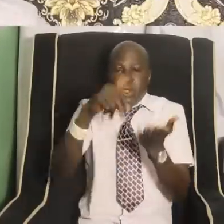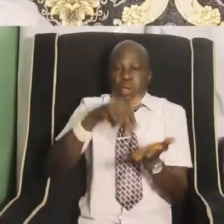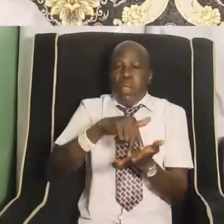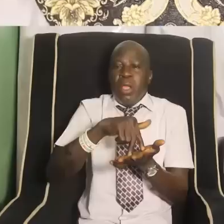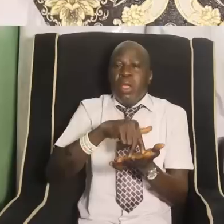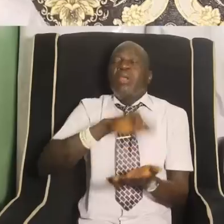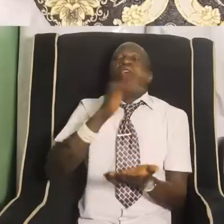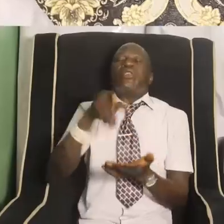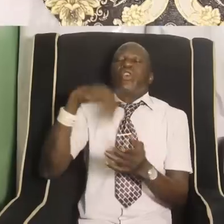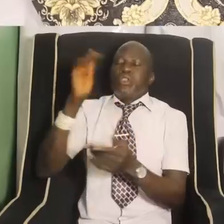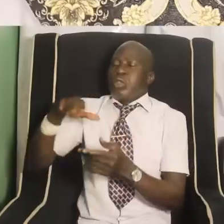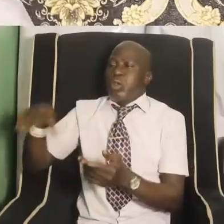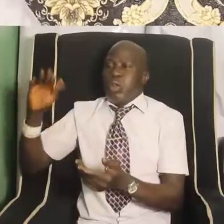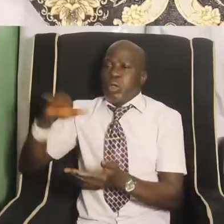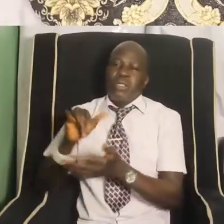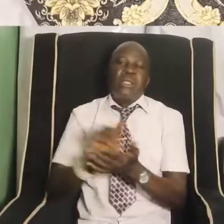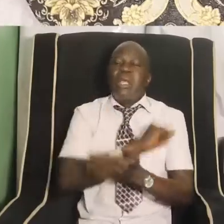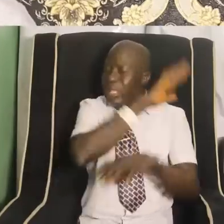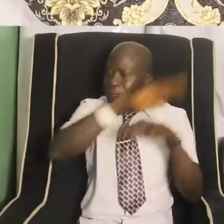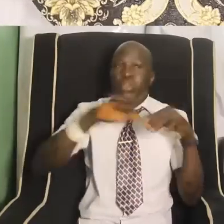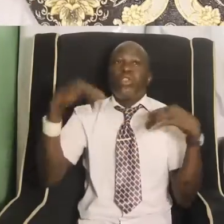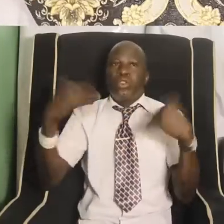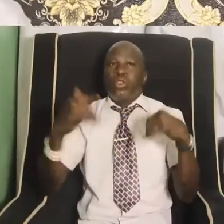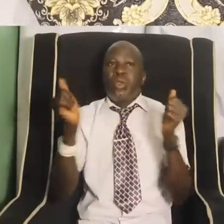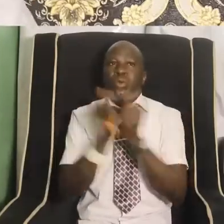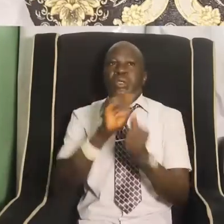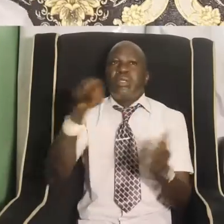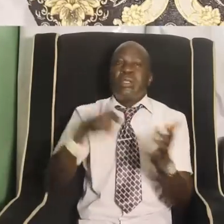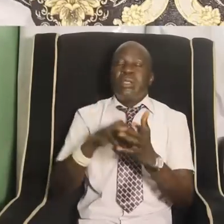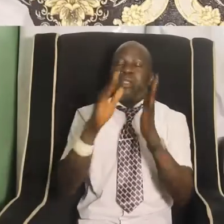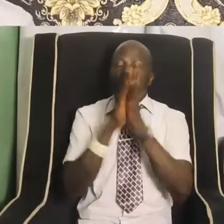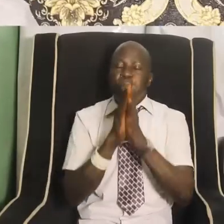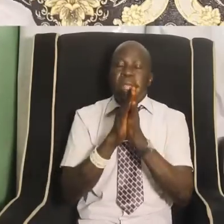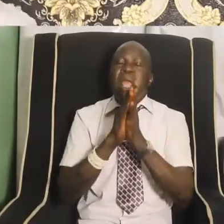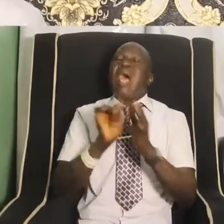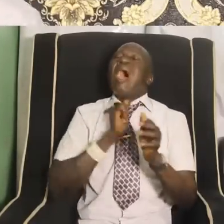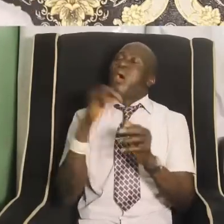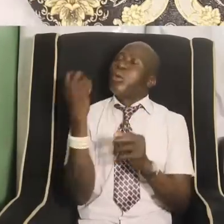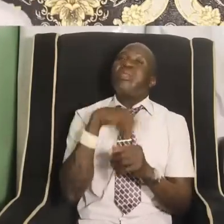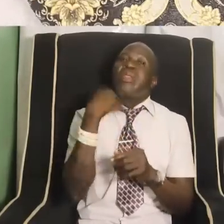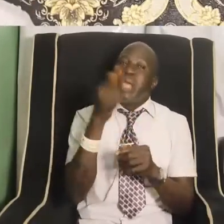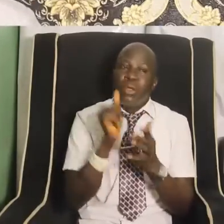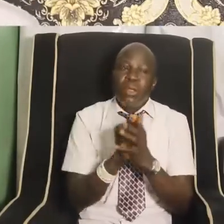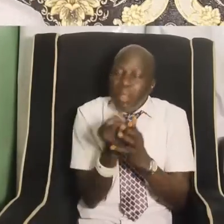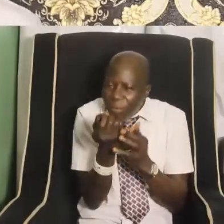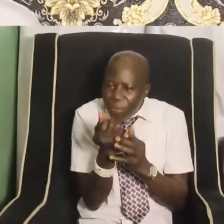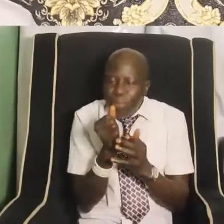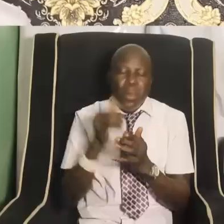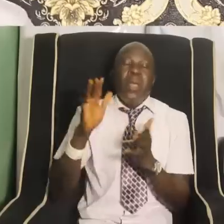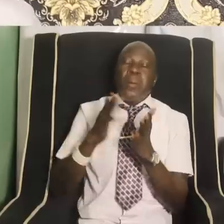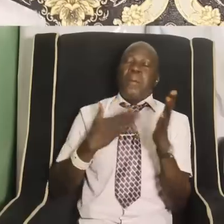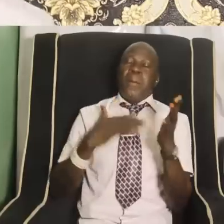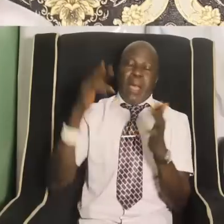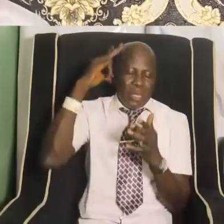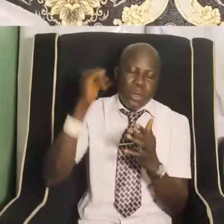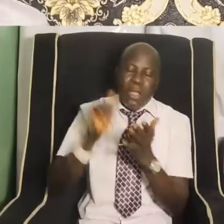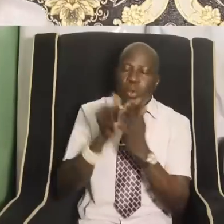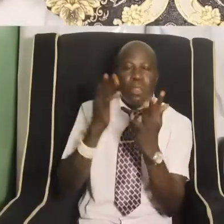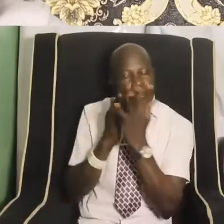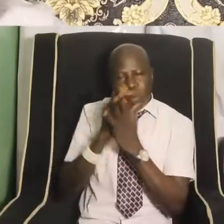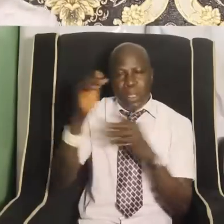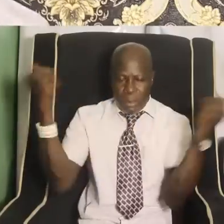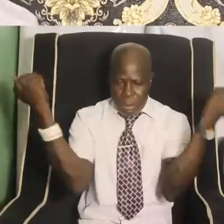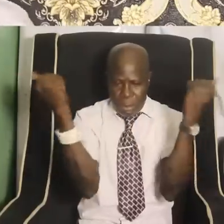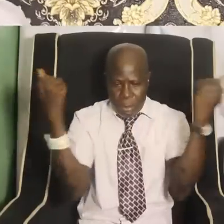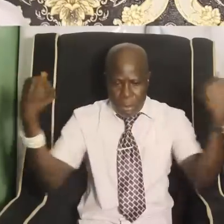your logo. Don't jump with this prayer. I'll tell you feel from my experience. And my